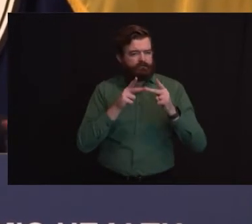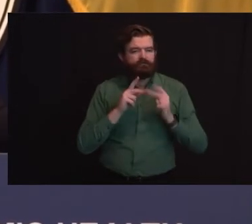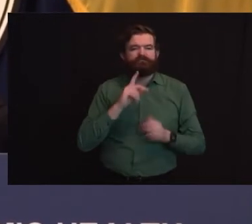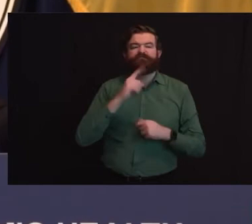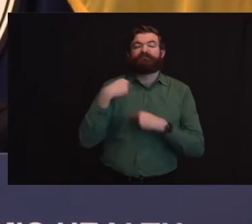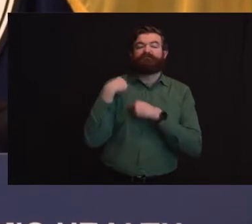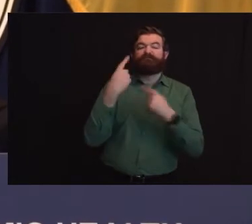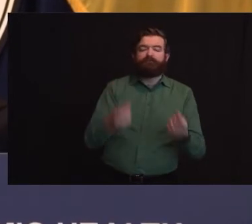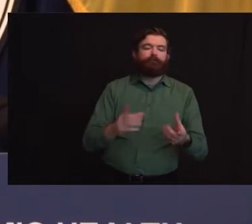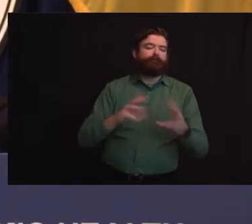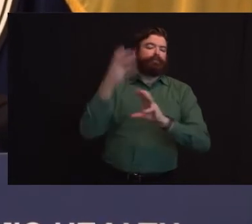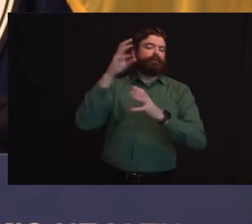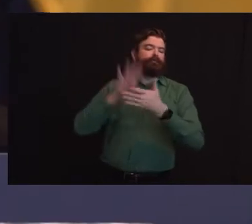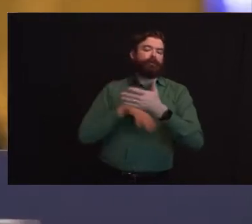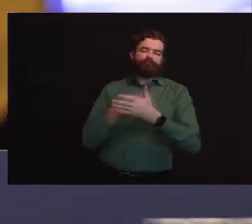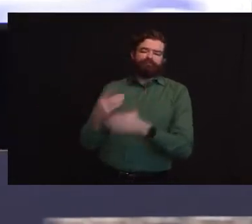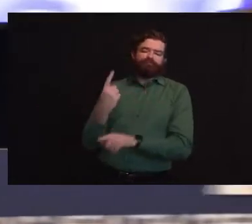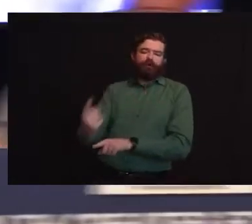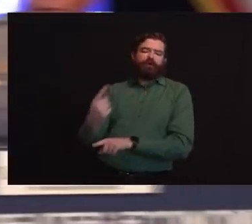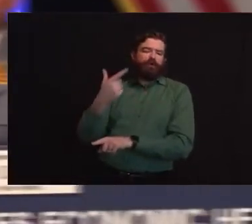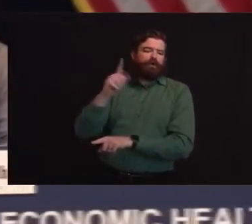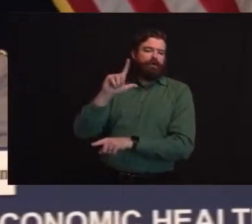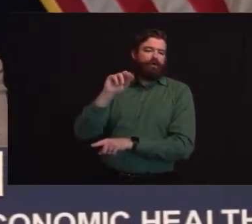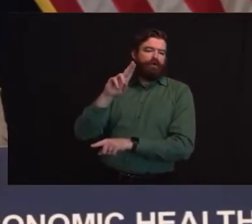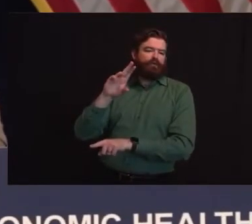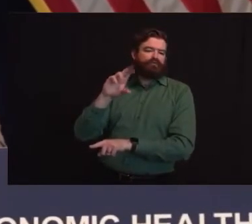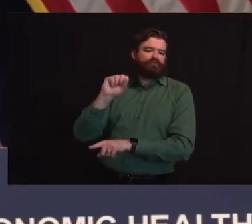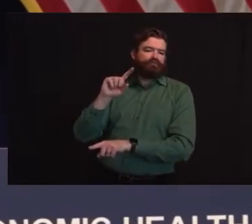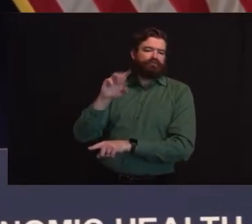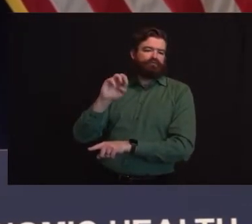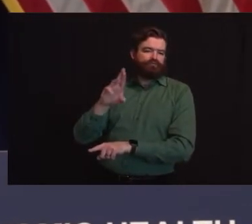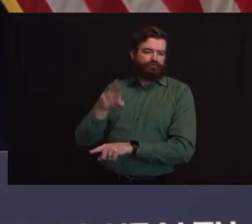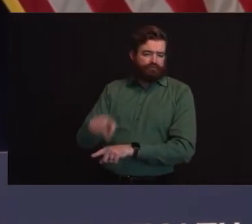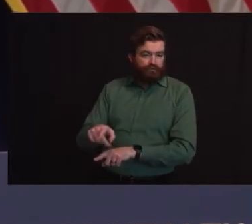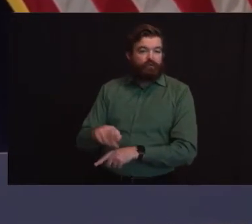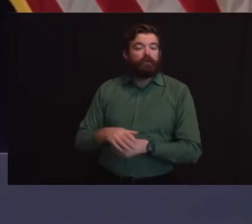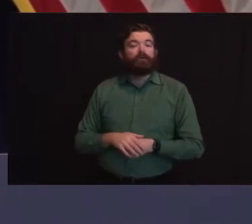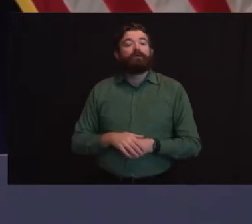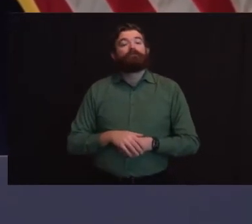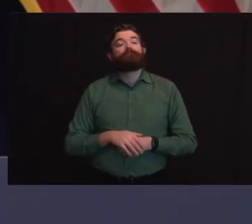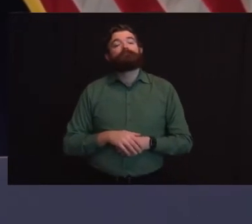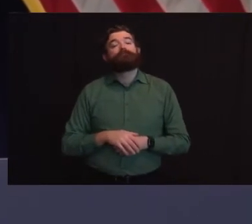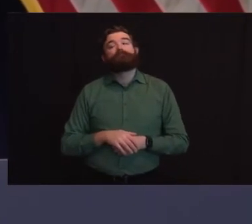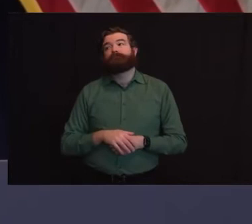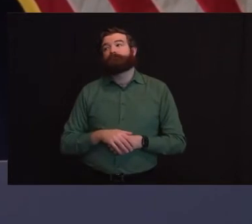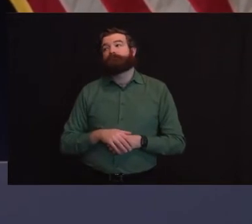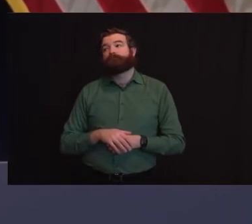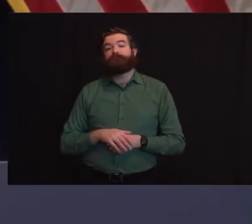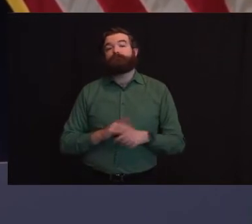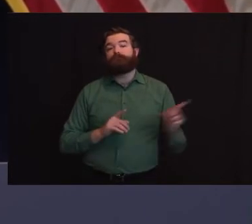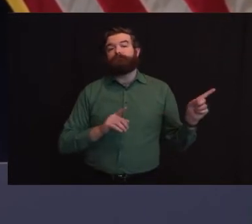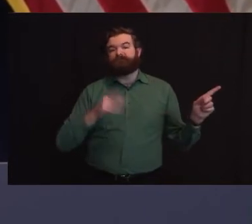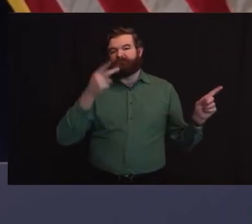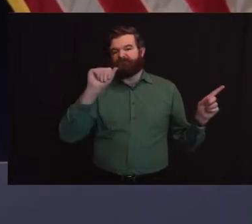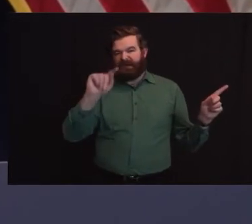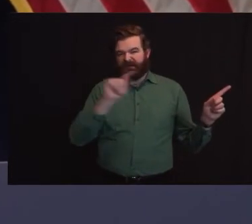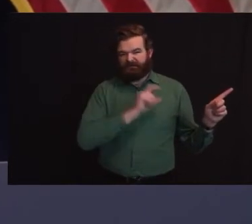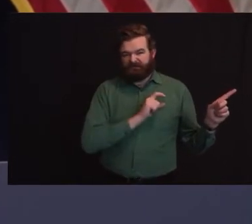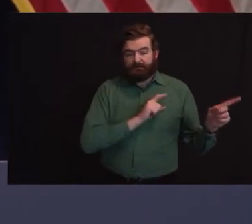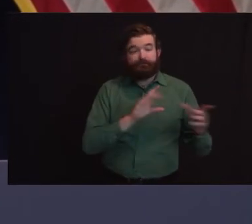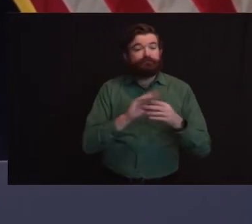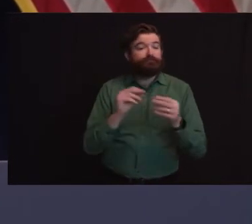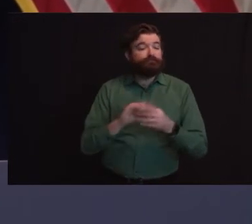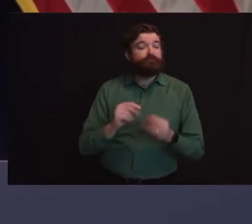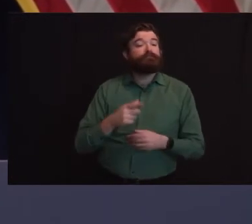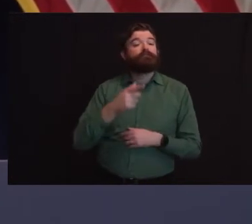Yes. And although it was very frustrating, the way this incident management team worked yesterday and rallied and pulled resources,